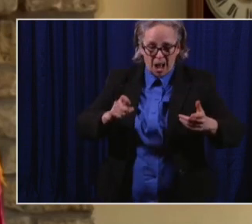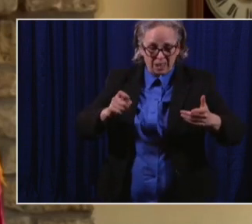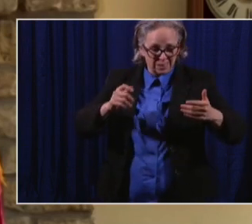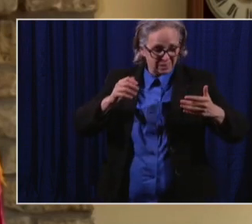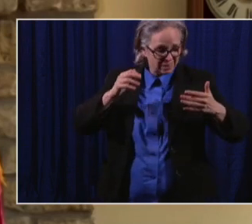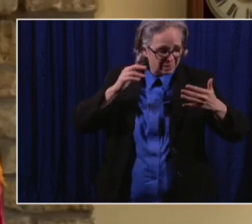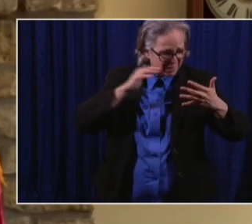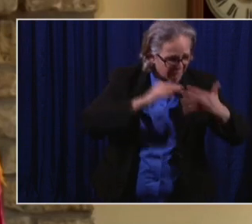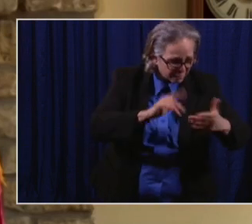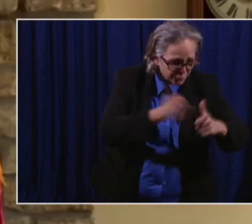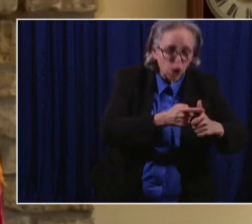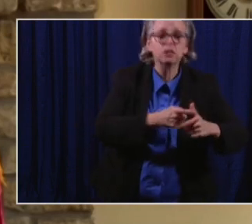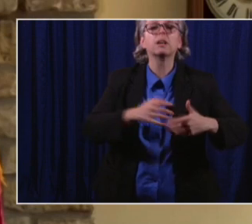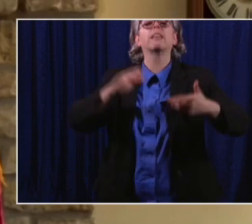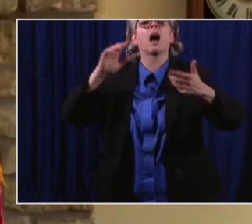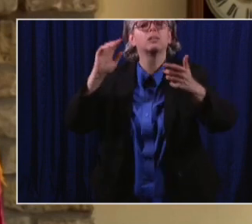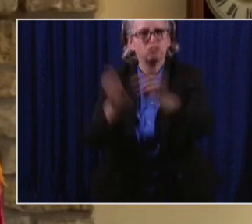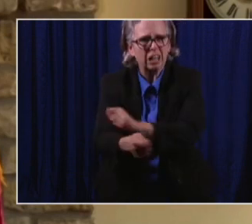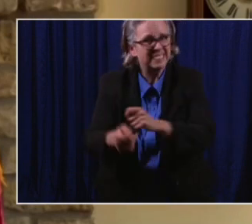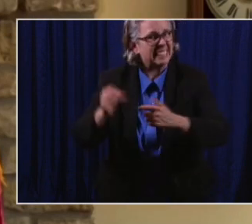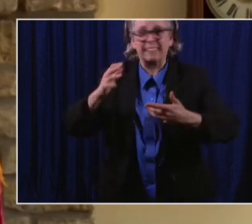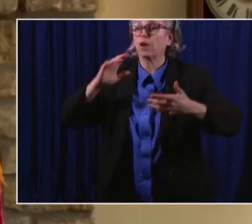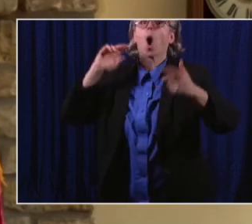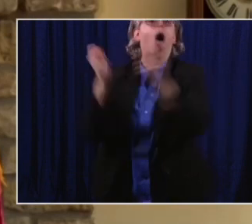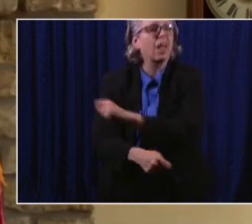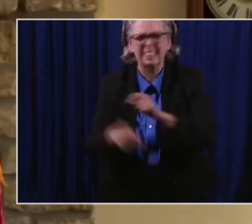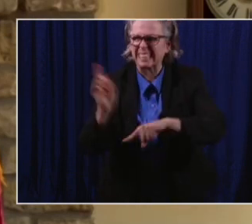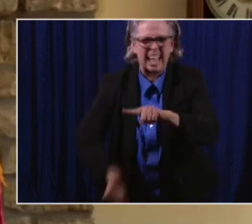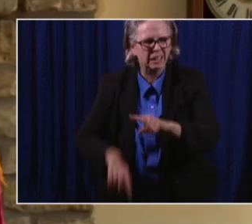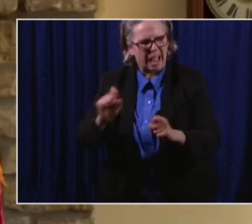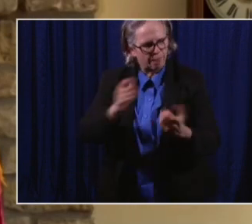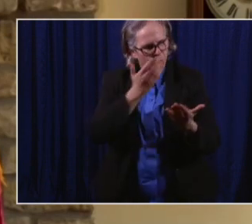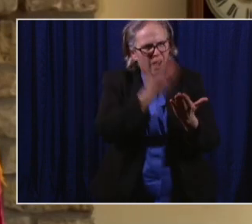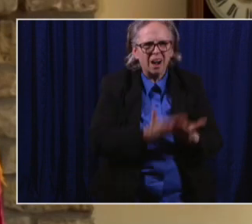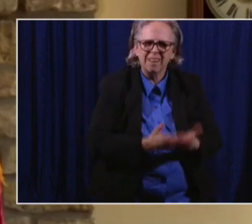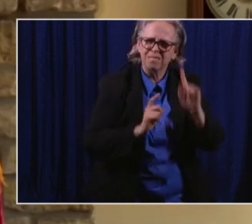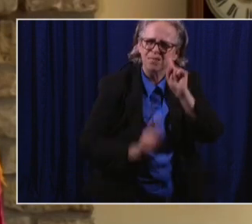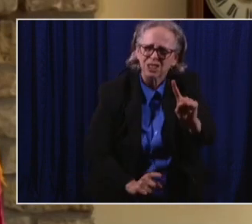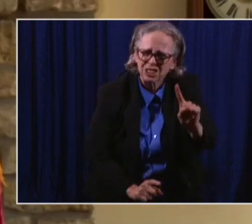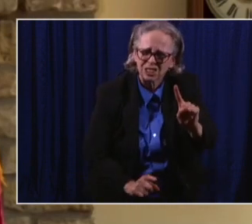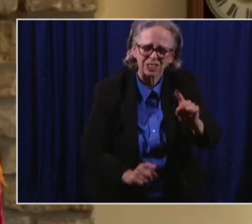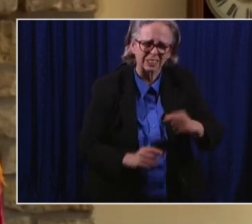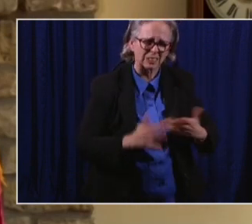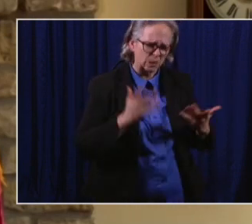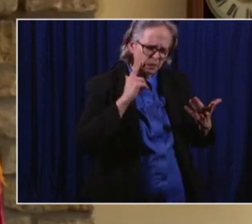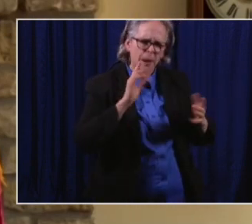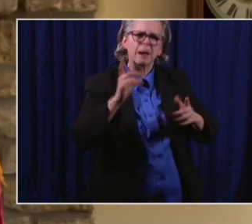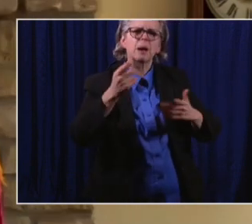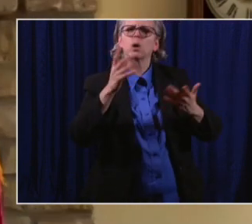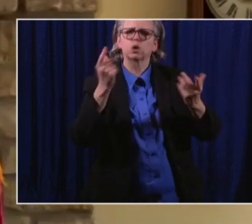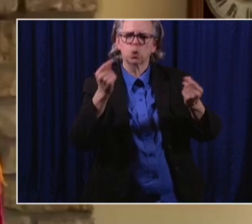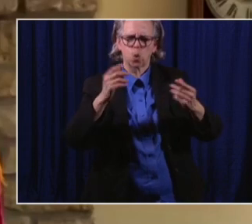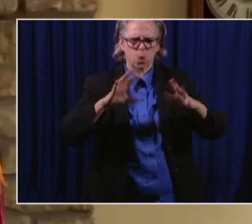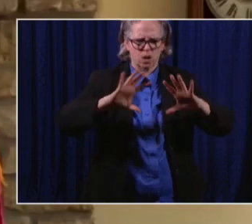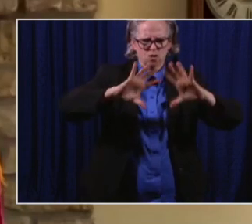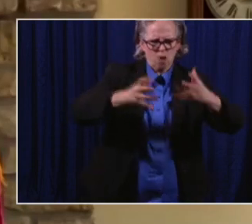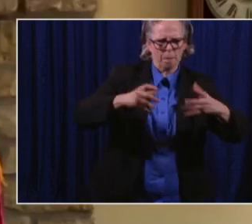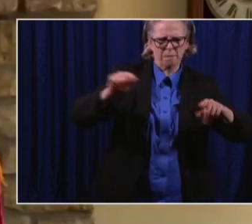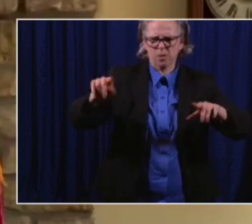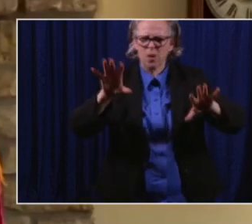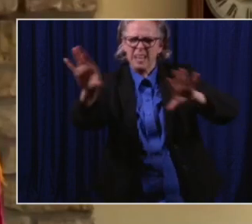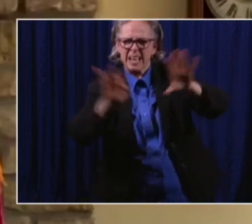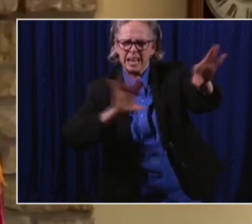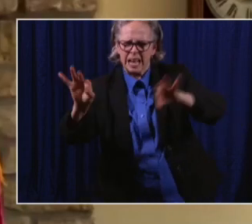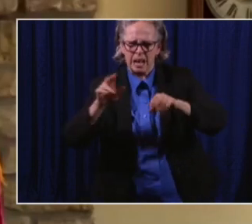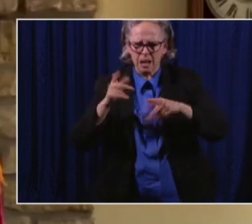15 minutes, and track them and have them take 3 tests a week or whatever the experts tell us, and